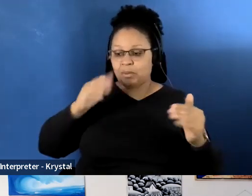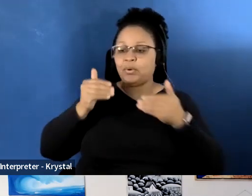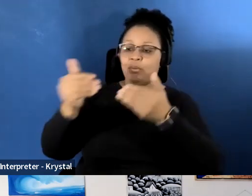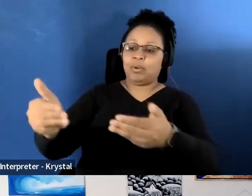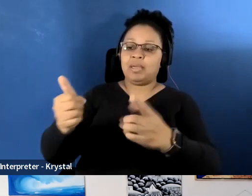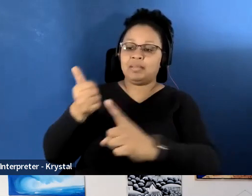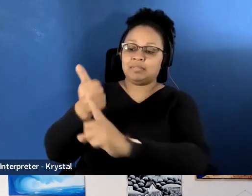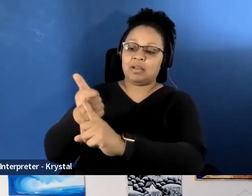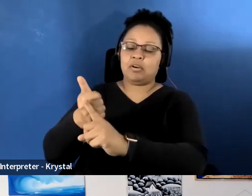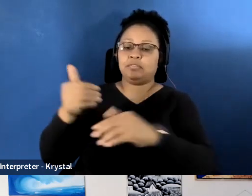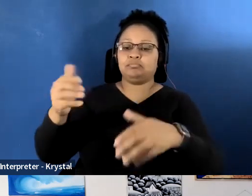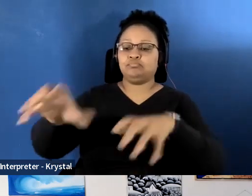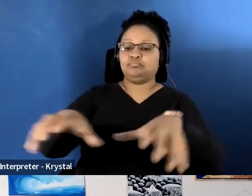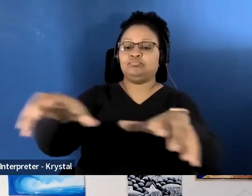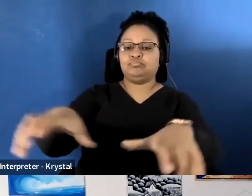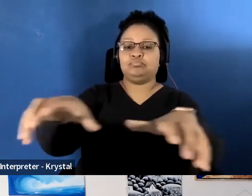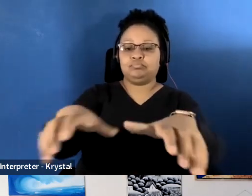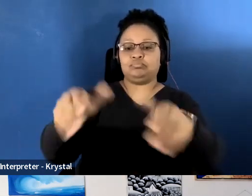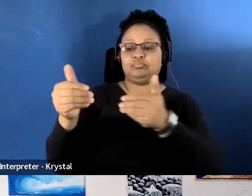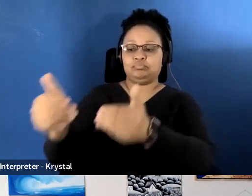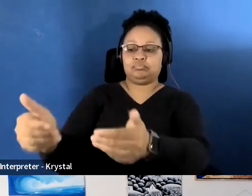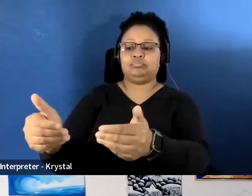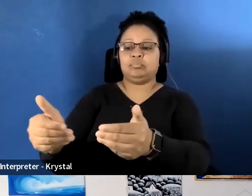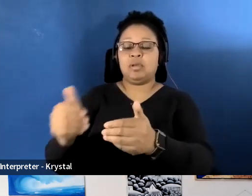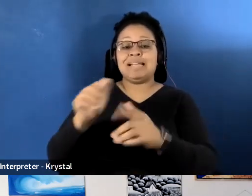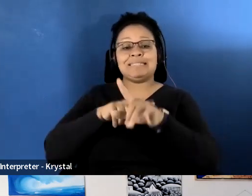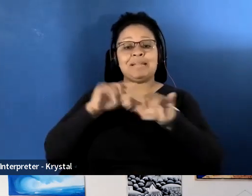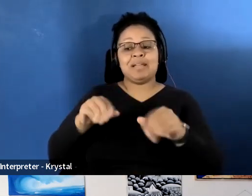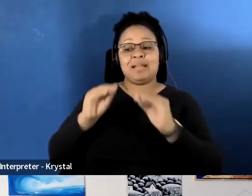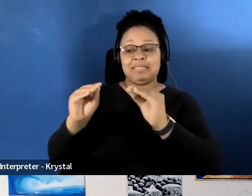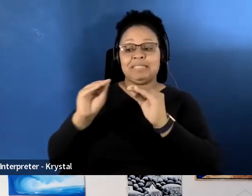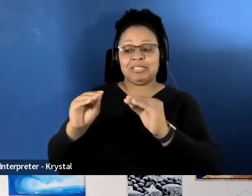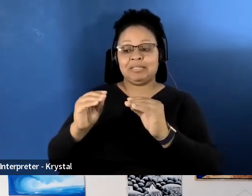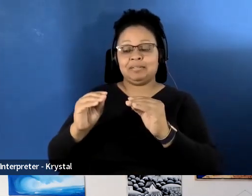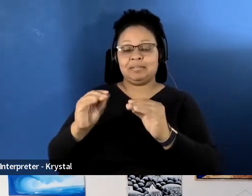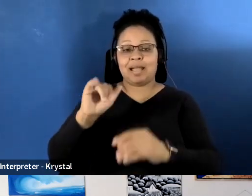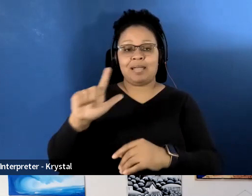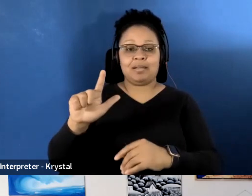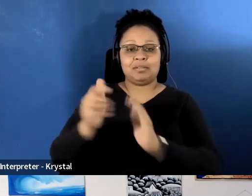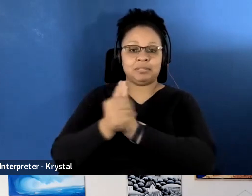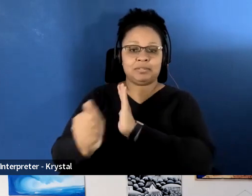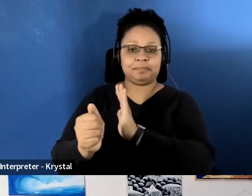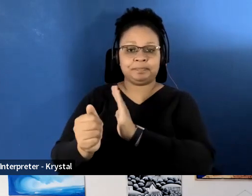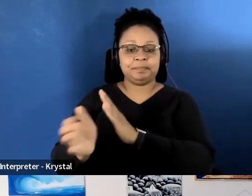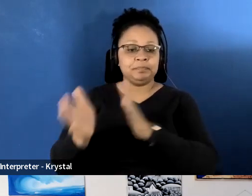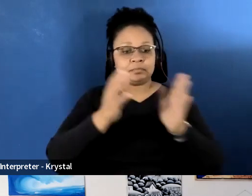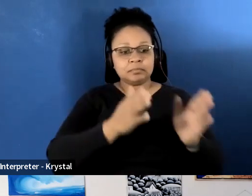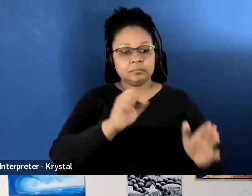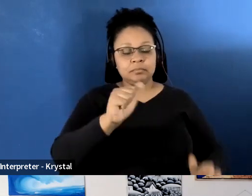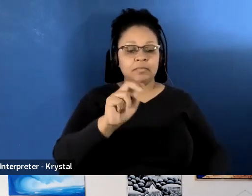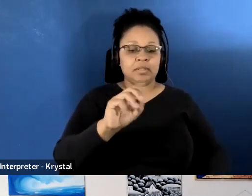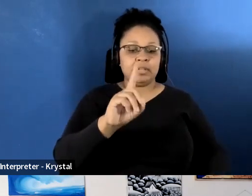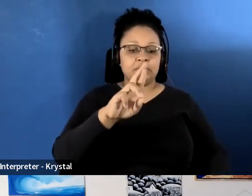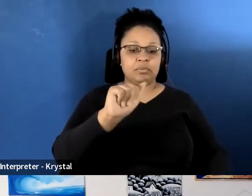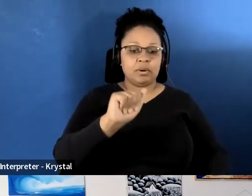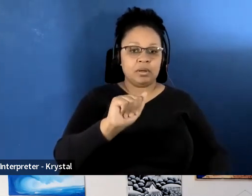own, ultimately helping to teach them life skills. That's nice. And then we have Sandra. Encourage them